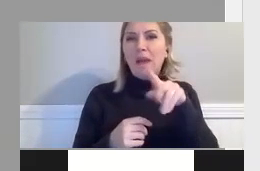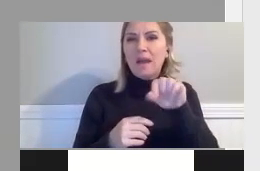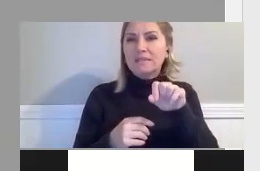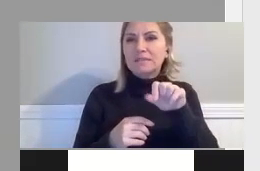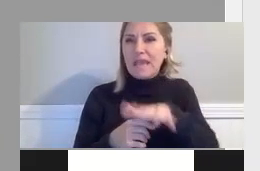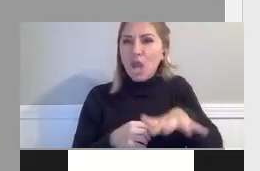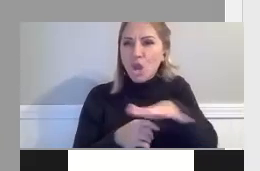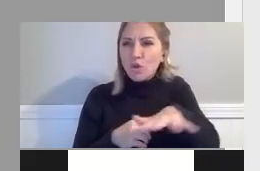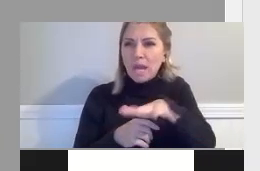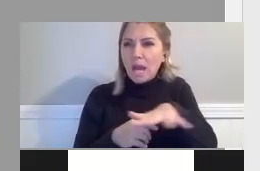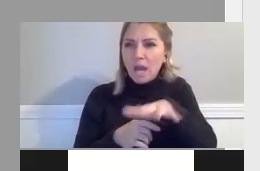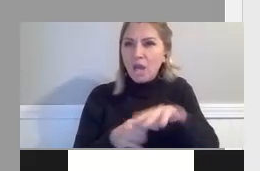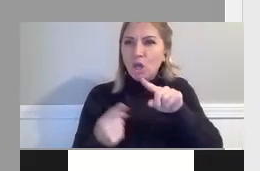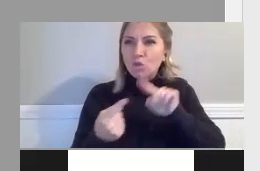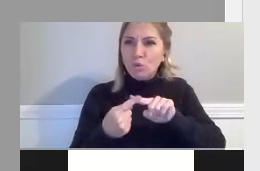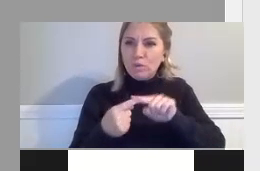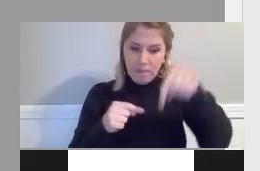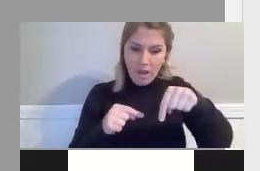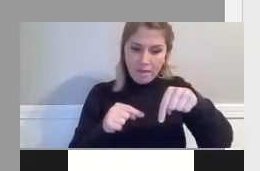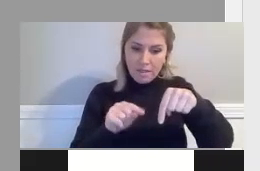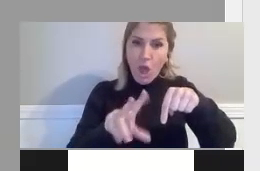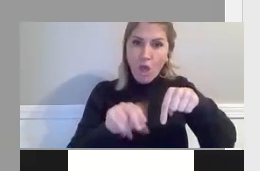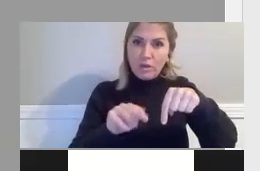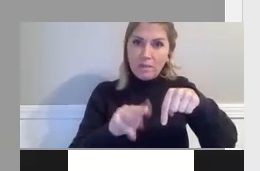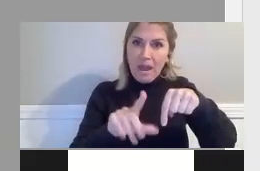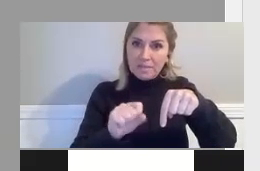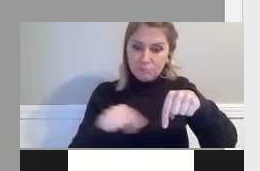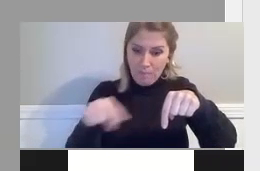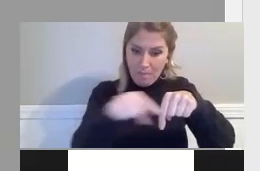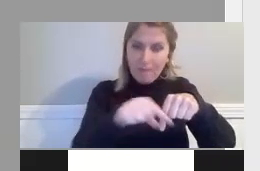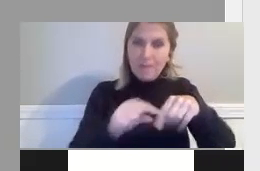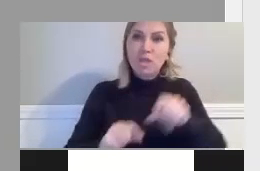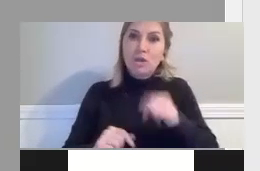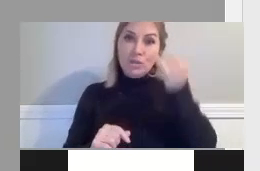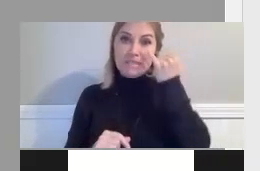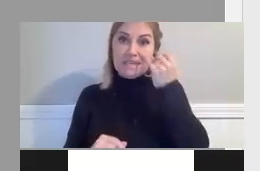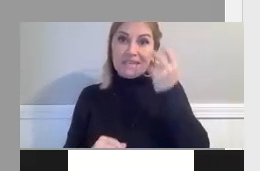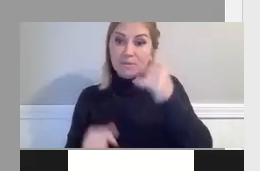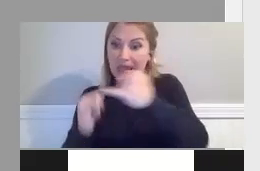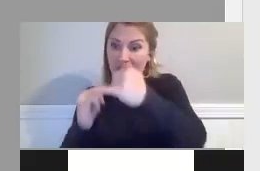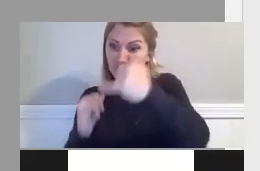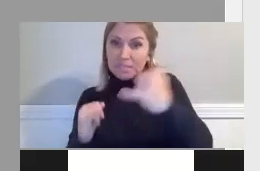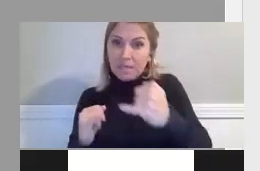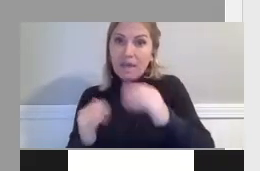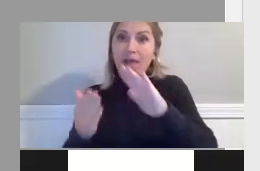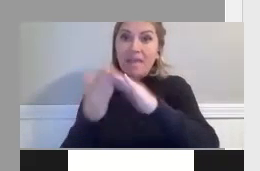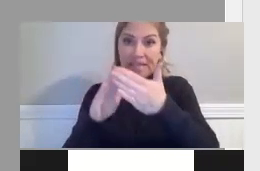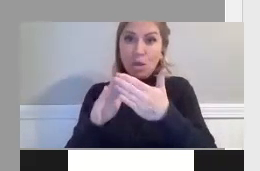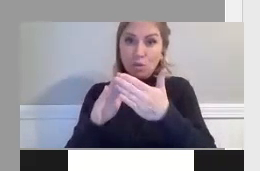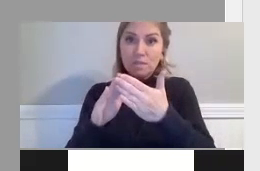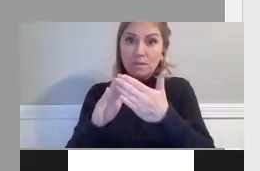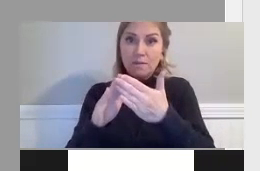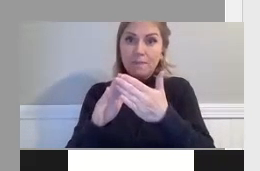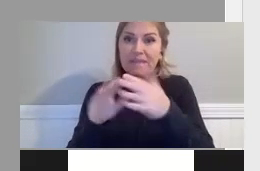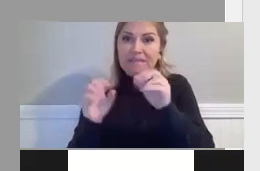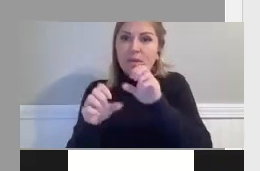these towns. So all of the edges that you see connecting different towns here are basically towns that are within 30-mile